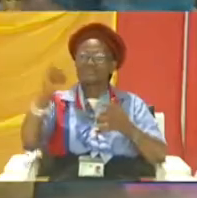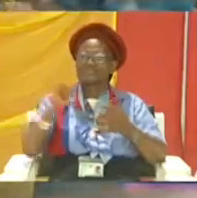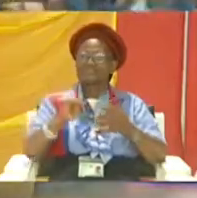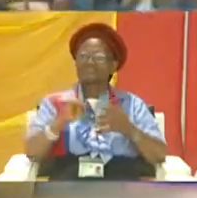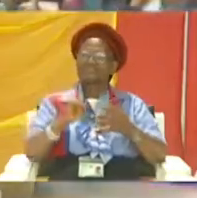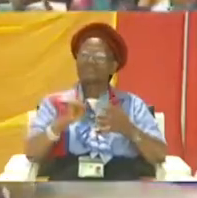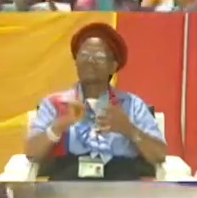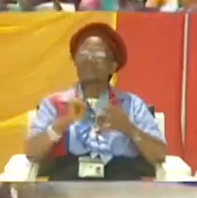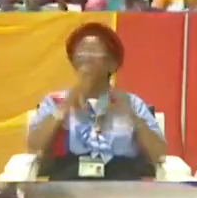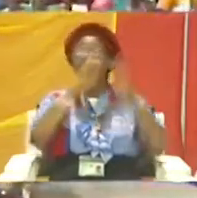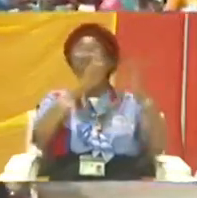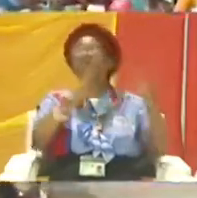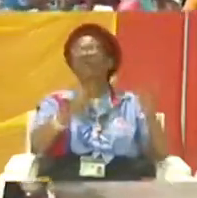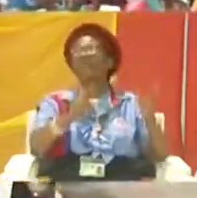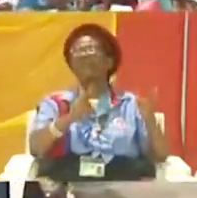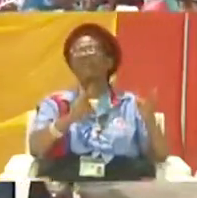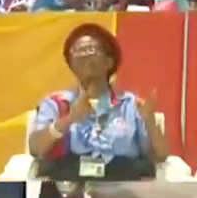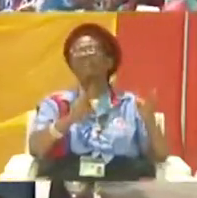foiled.